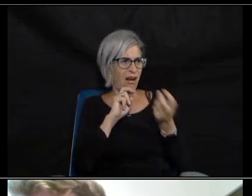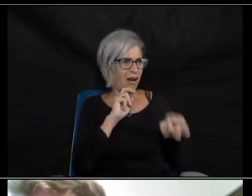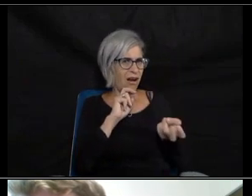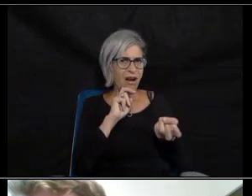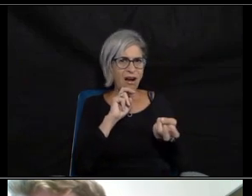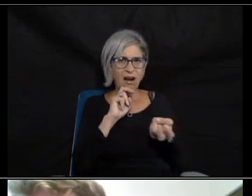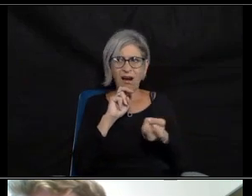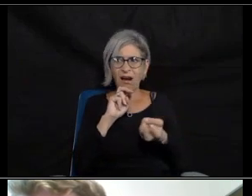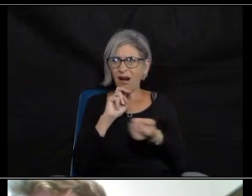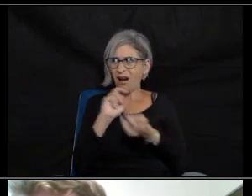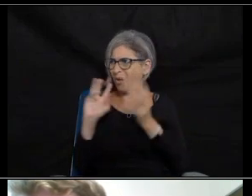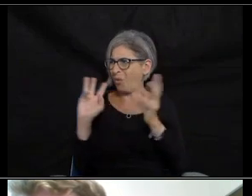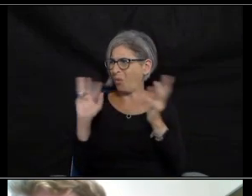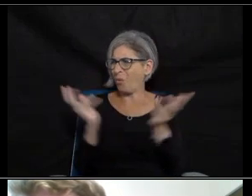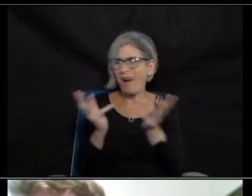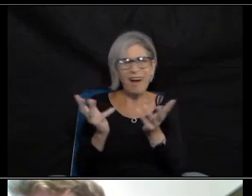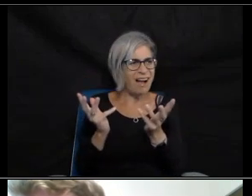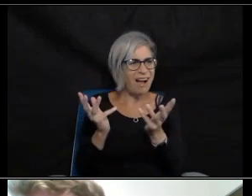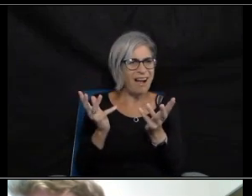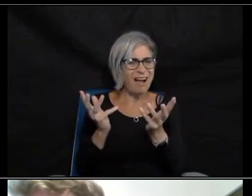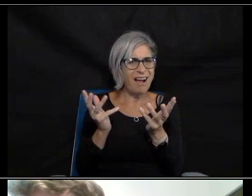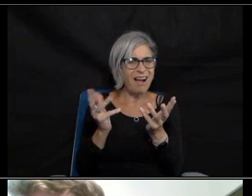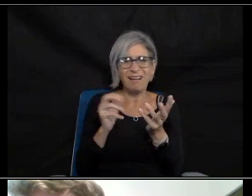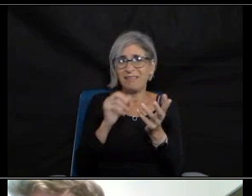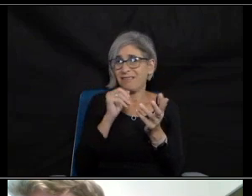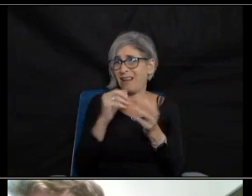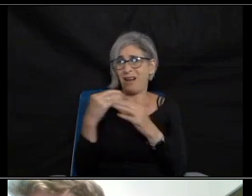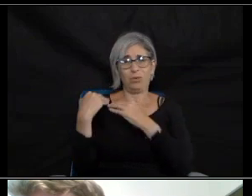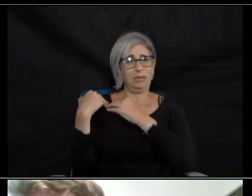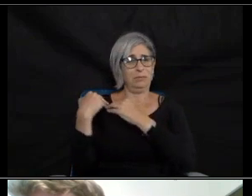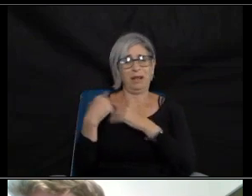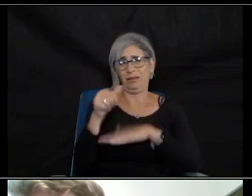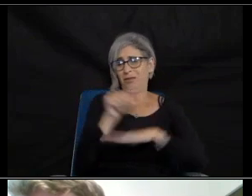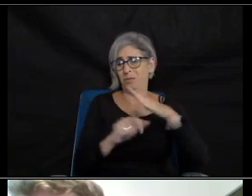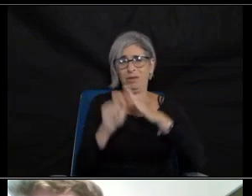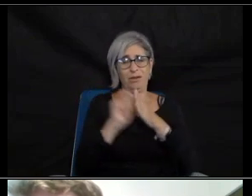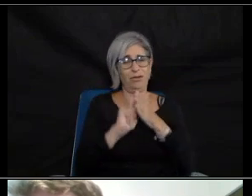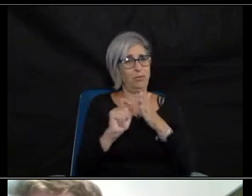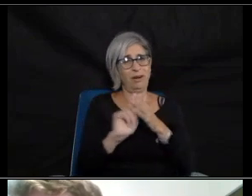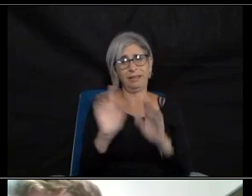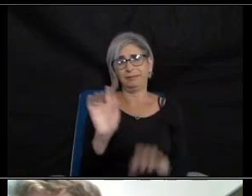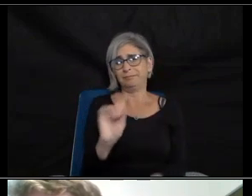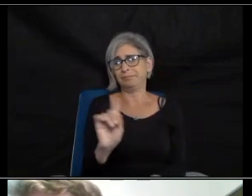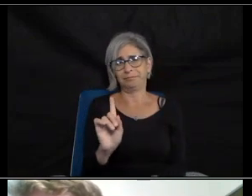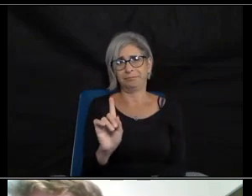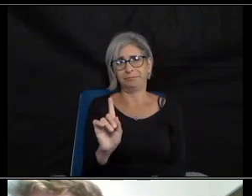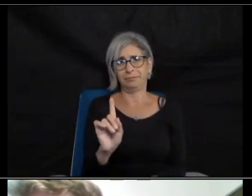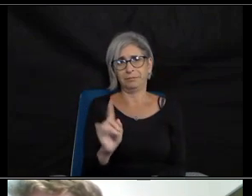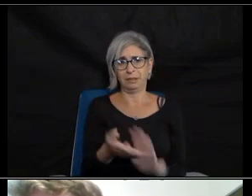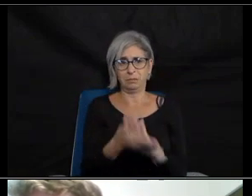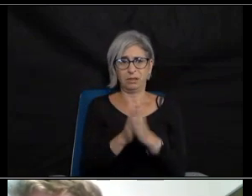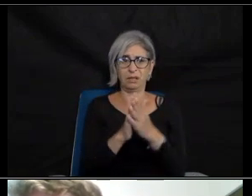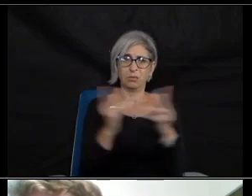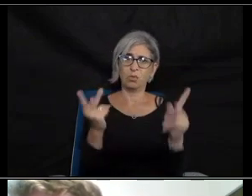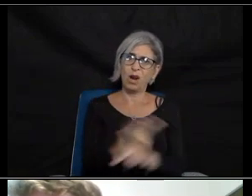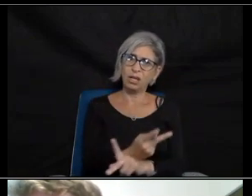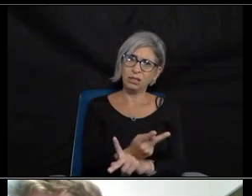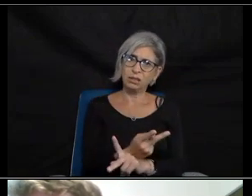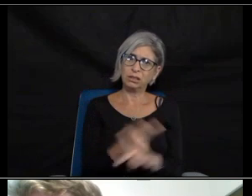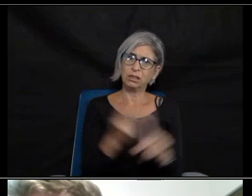such thing. This is completely irresponsible underwriting. So it gets worse. It gets